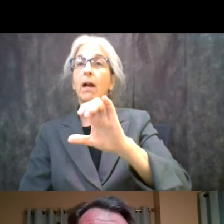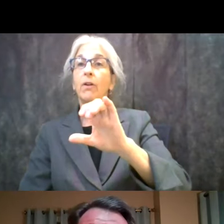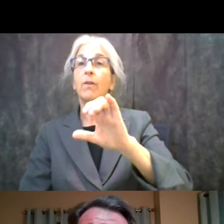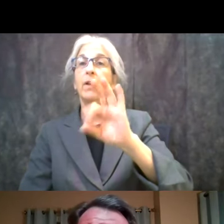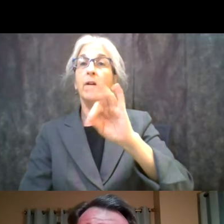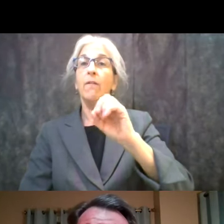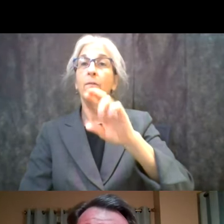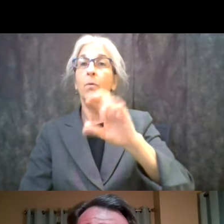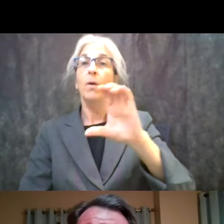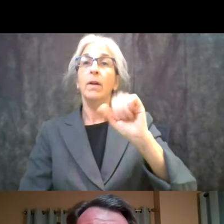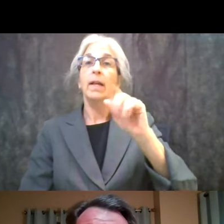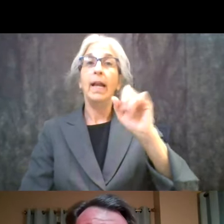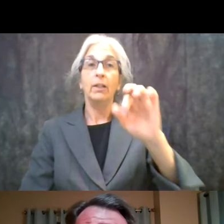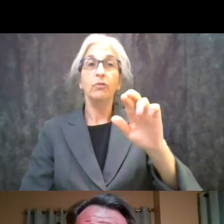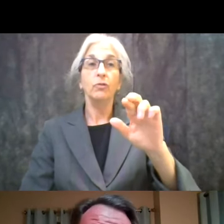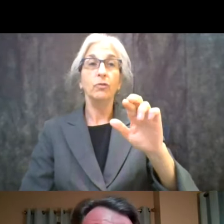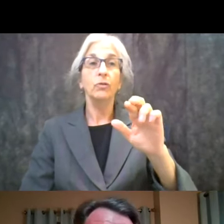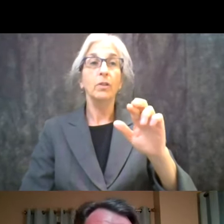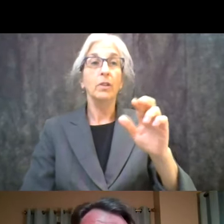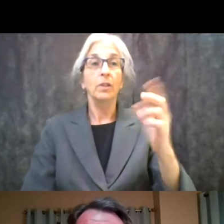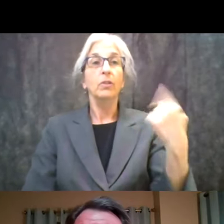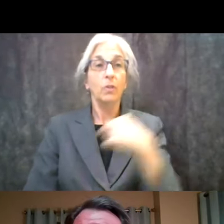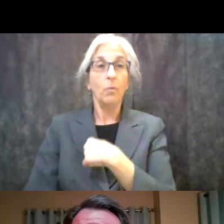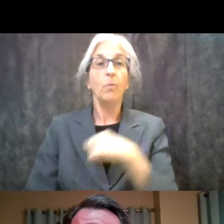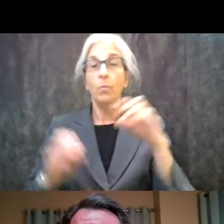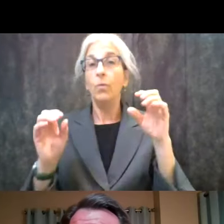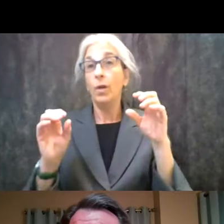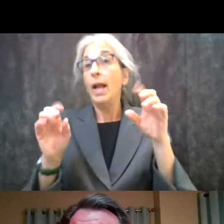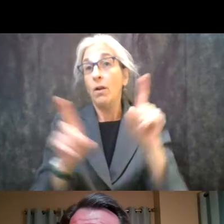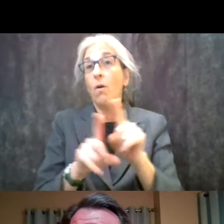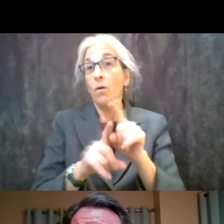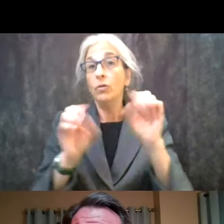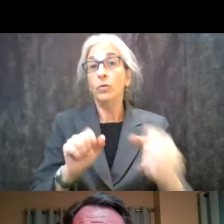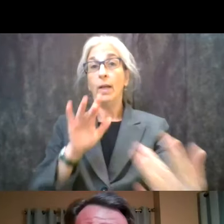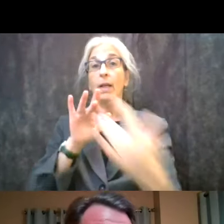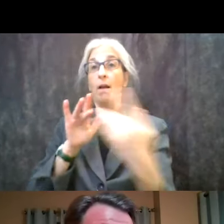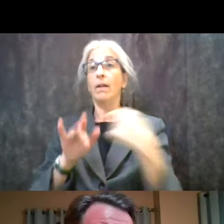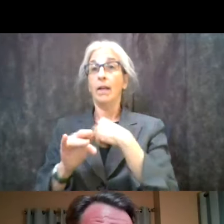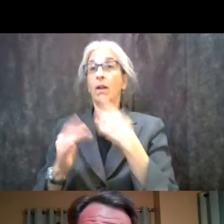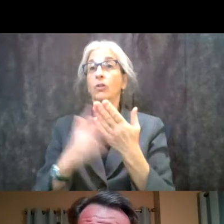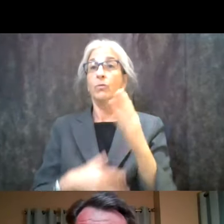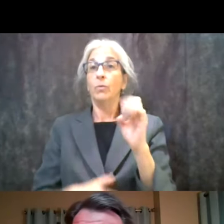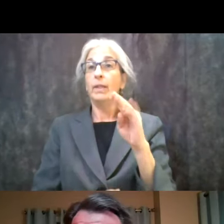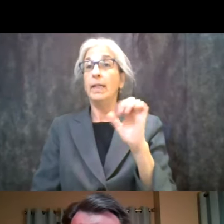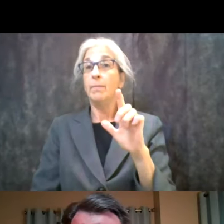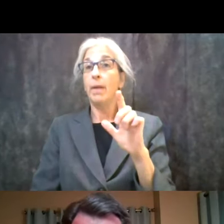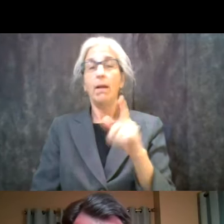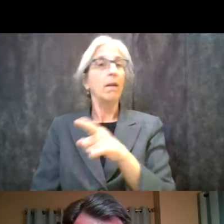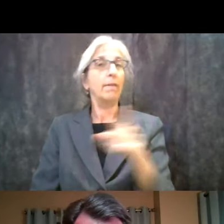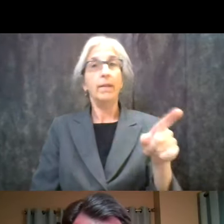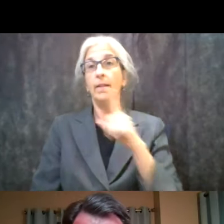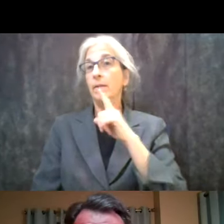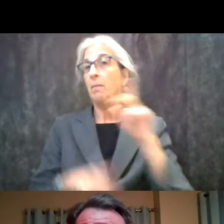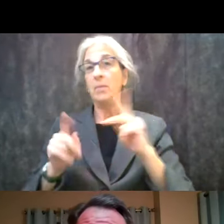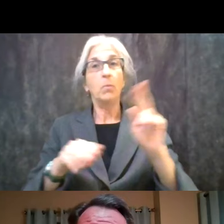provide advice and information and guidance, or you can actually contact us by email. These are heavily used resources.